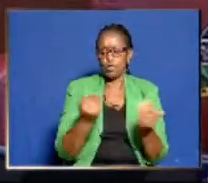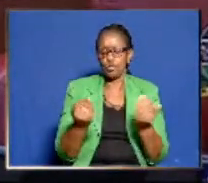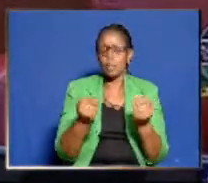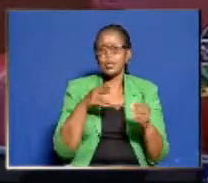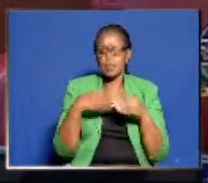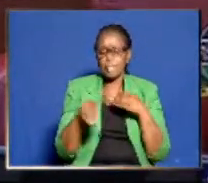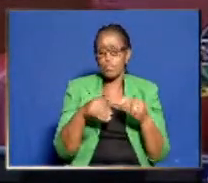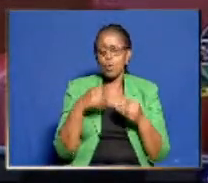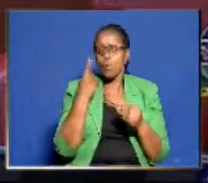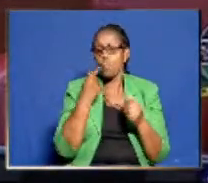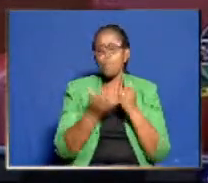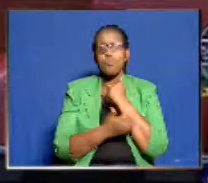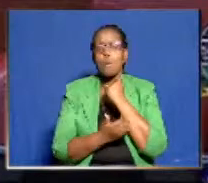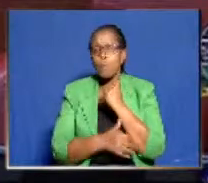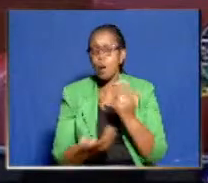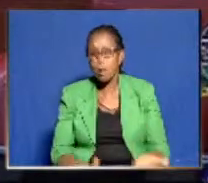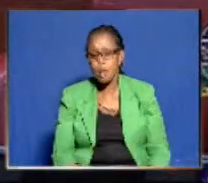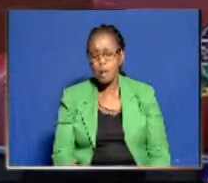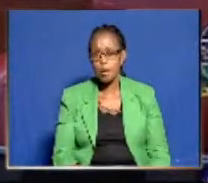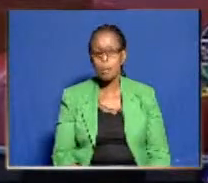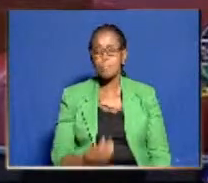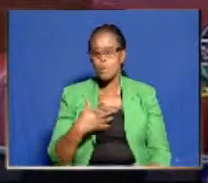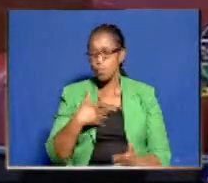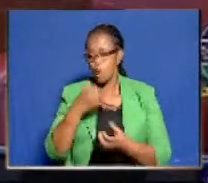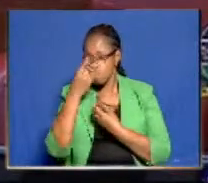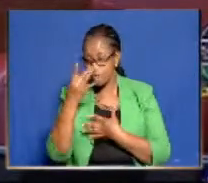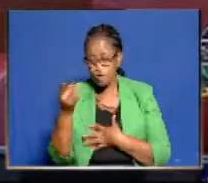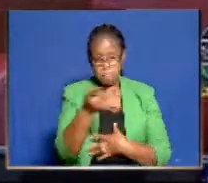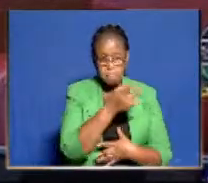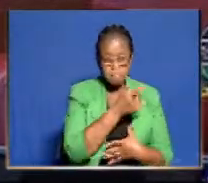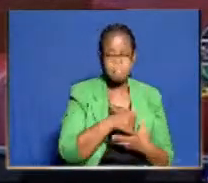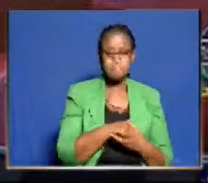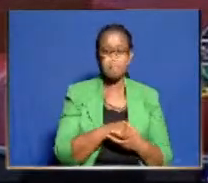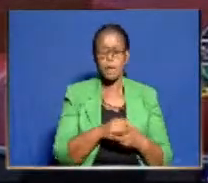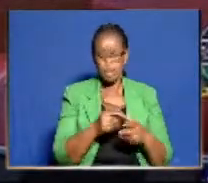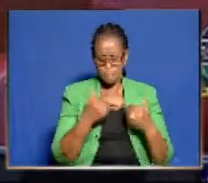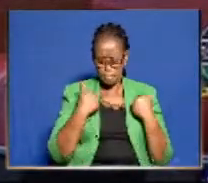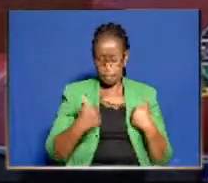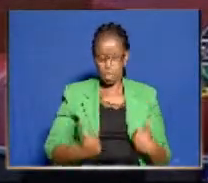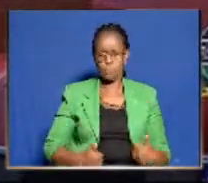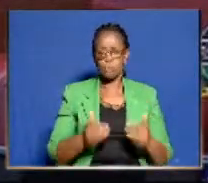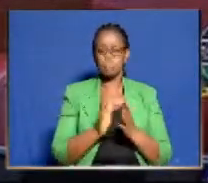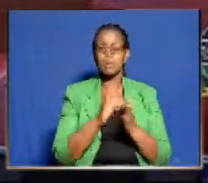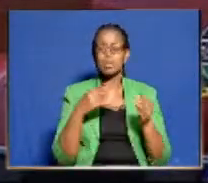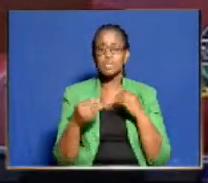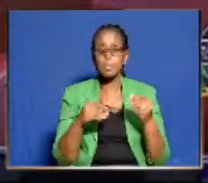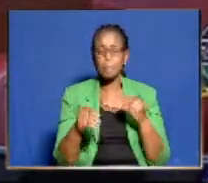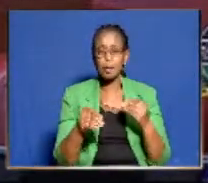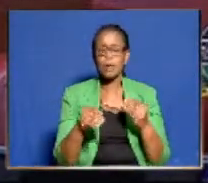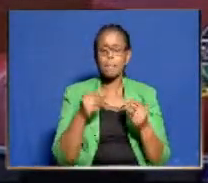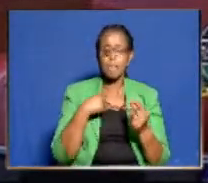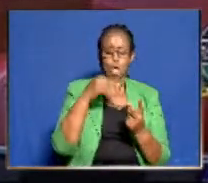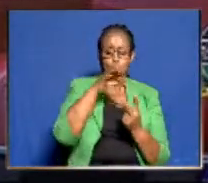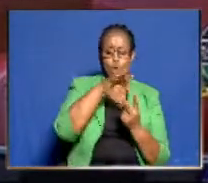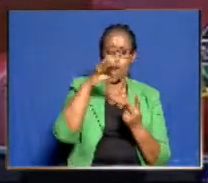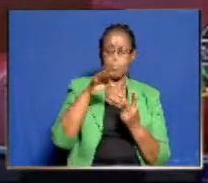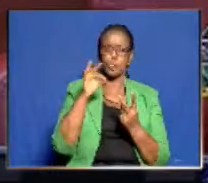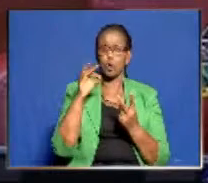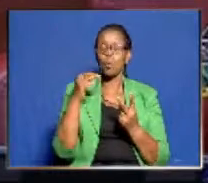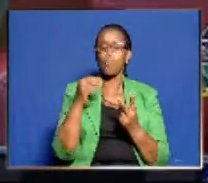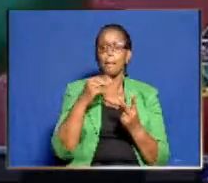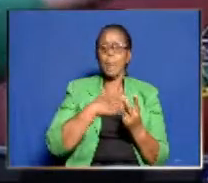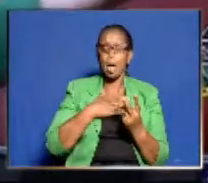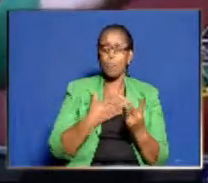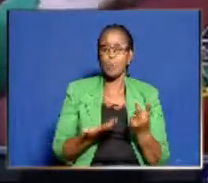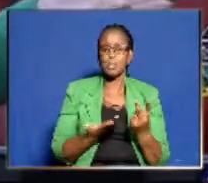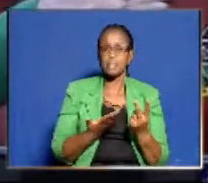Speaker. Honorable Speaker, I want to inform the House that as a person with disability, my only option to succeed in life